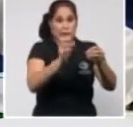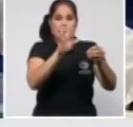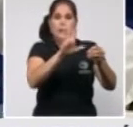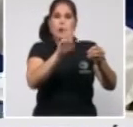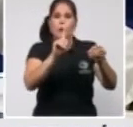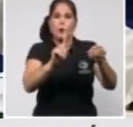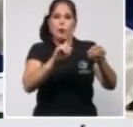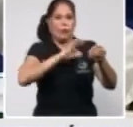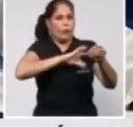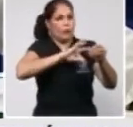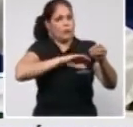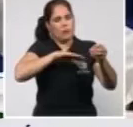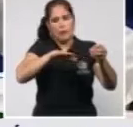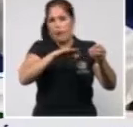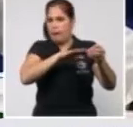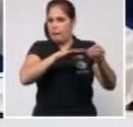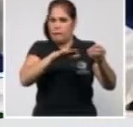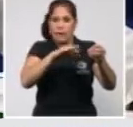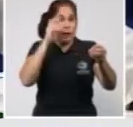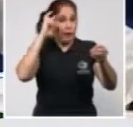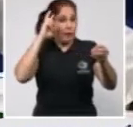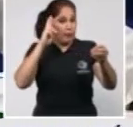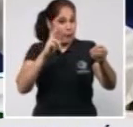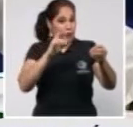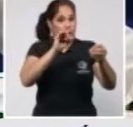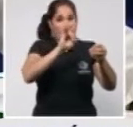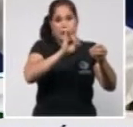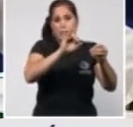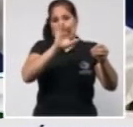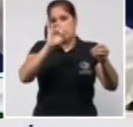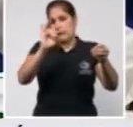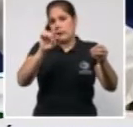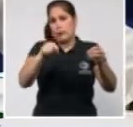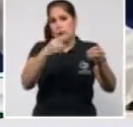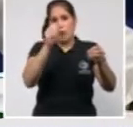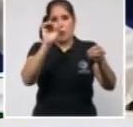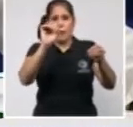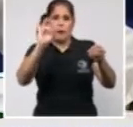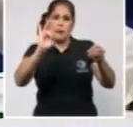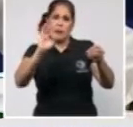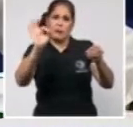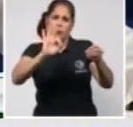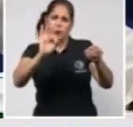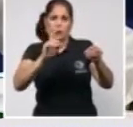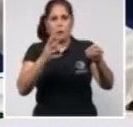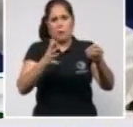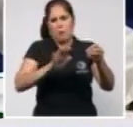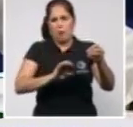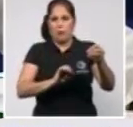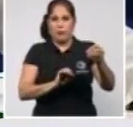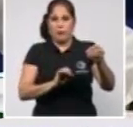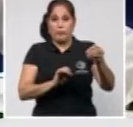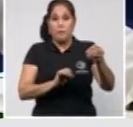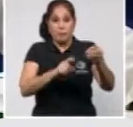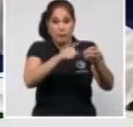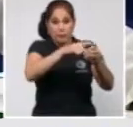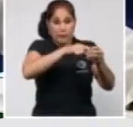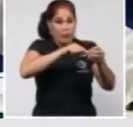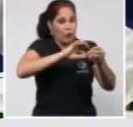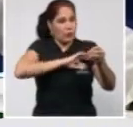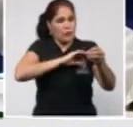526, or 85.9%, have recovered from the virus and been discharged from